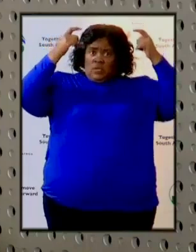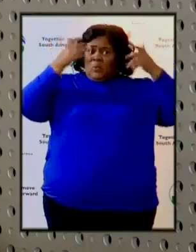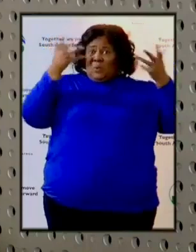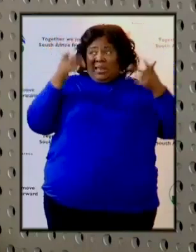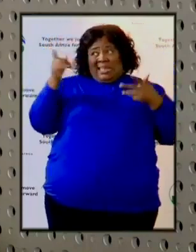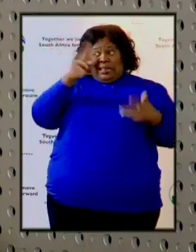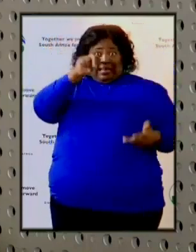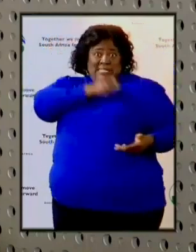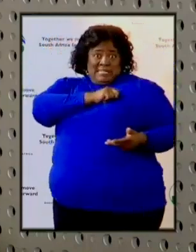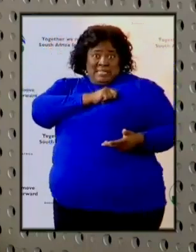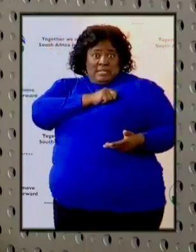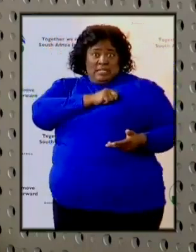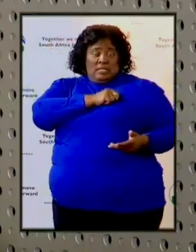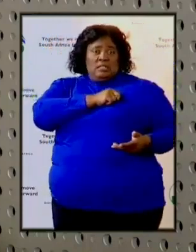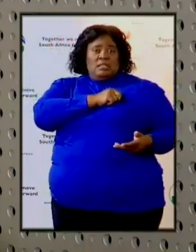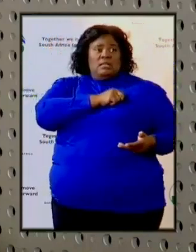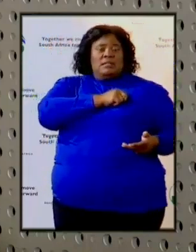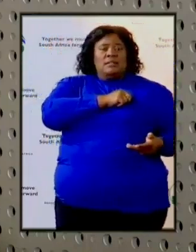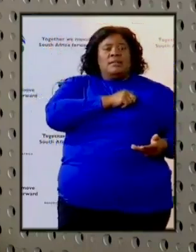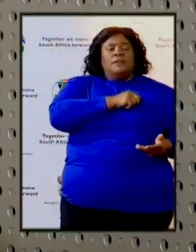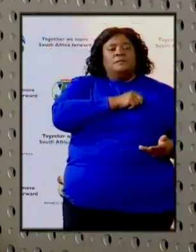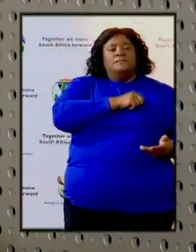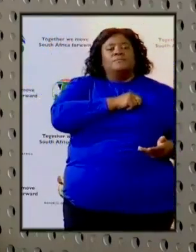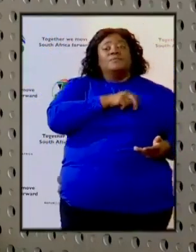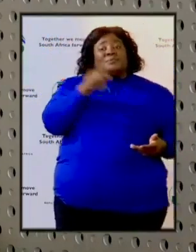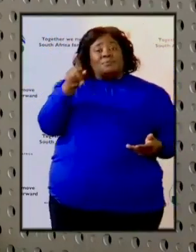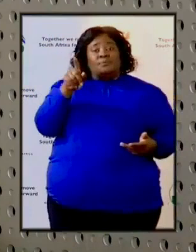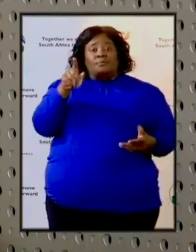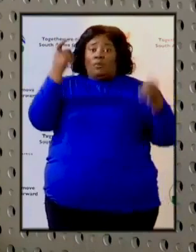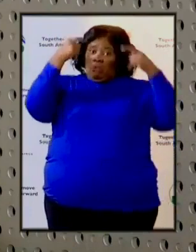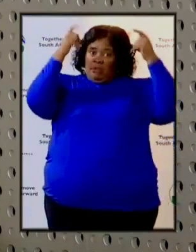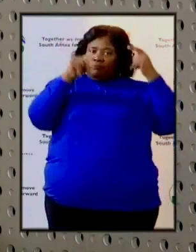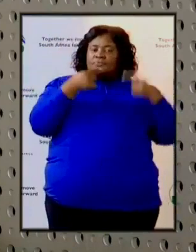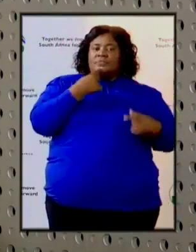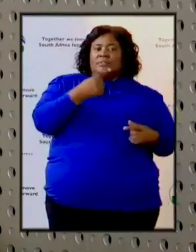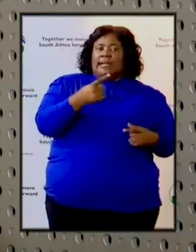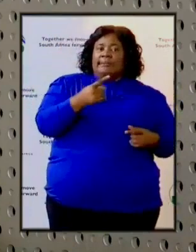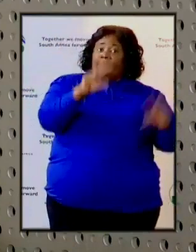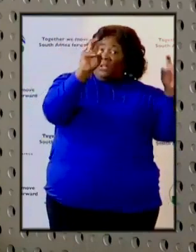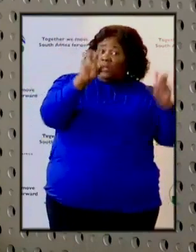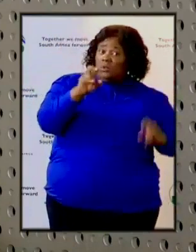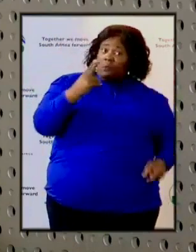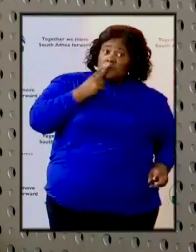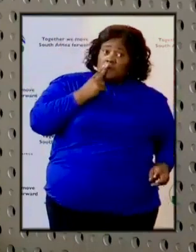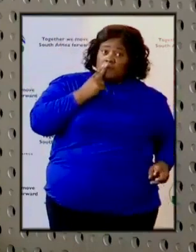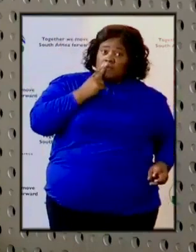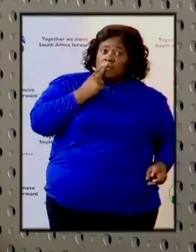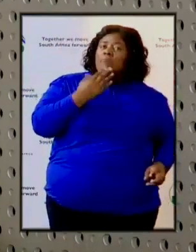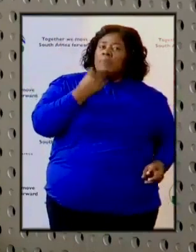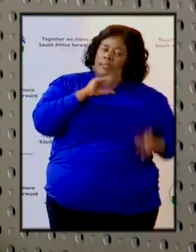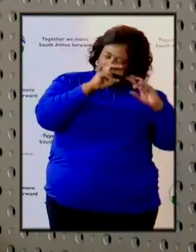ase-KZN. Ngizocaphuna-ke ngiyacaphuna manje. Uthi le nto kagwayi ngicela